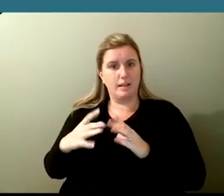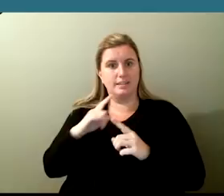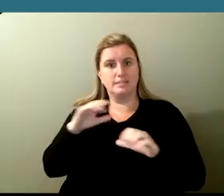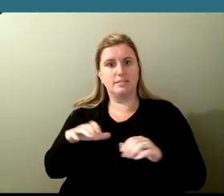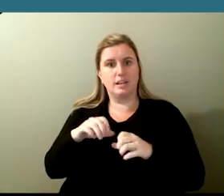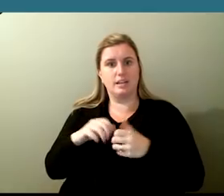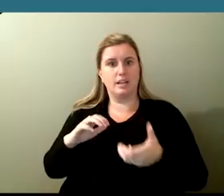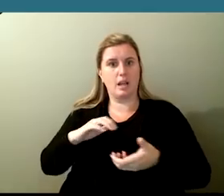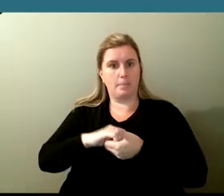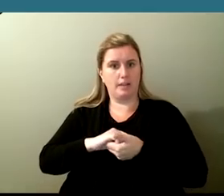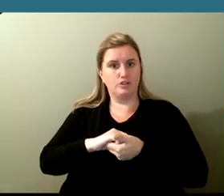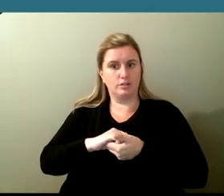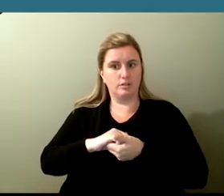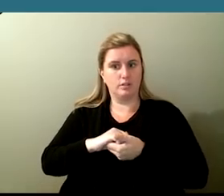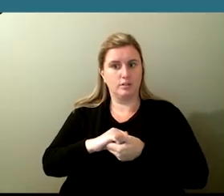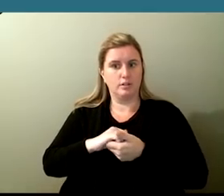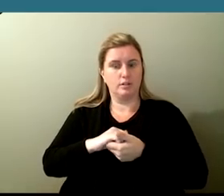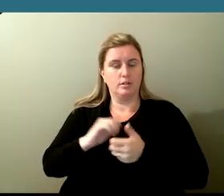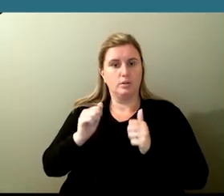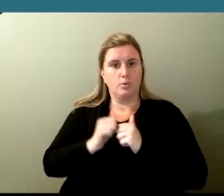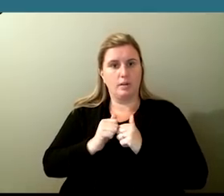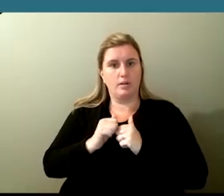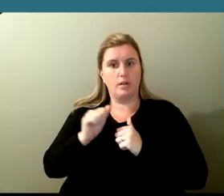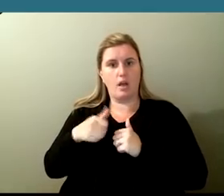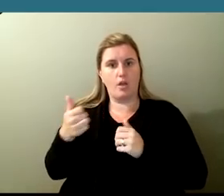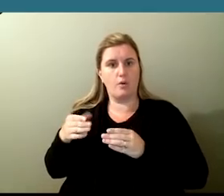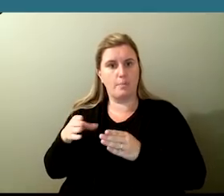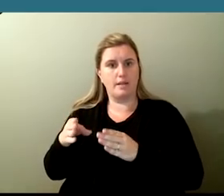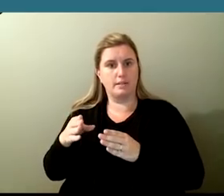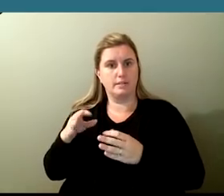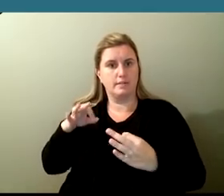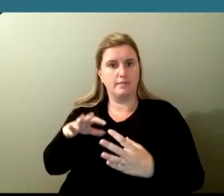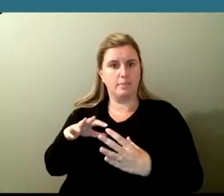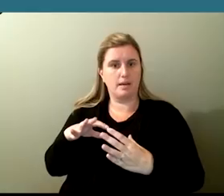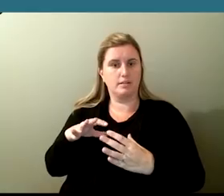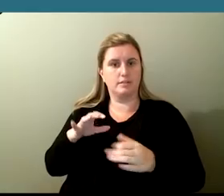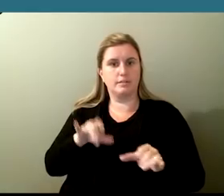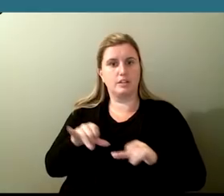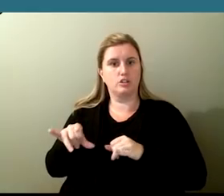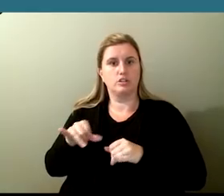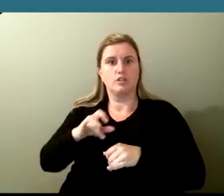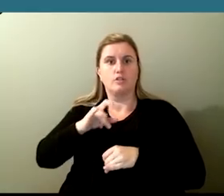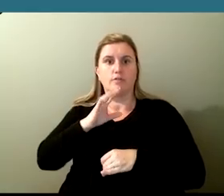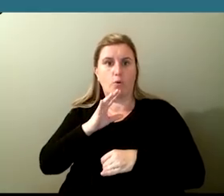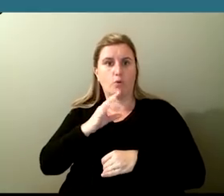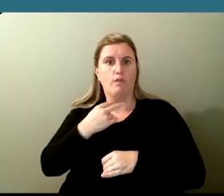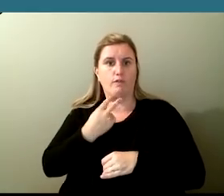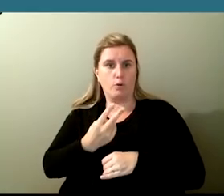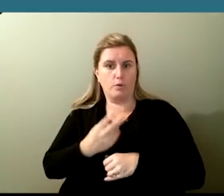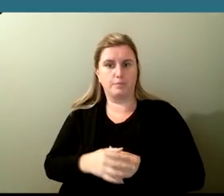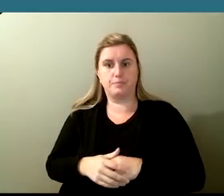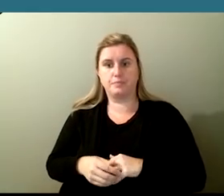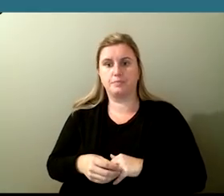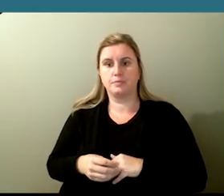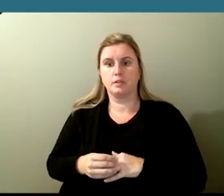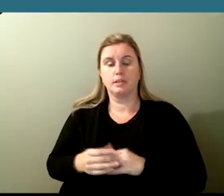done in combination with other methods of feedback, such as vocal verbal.